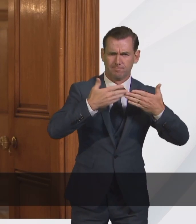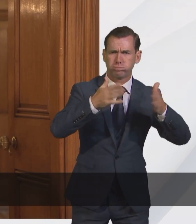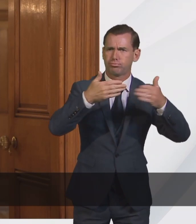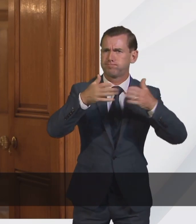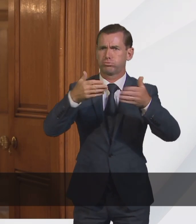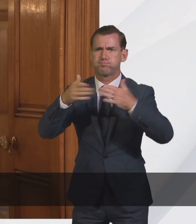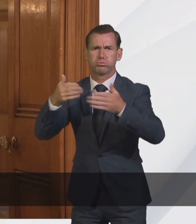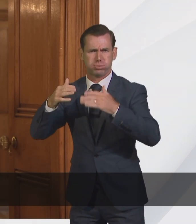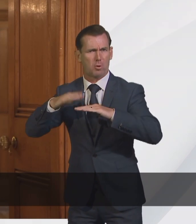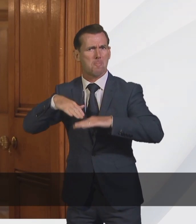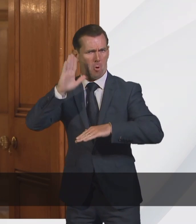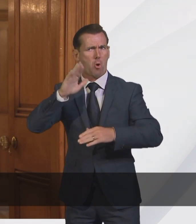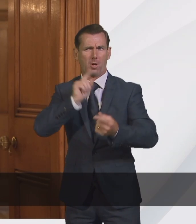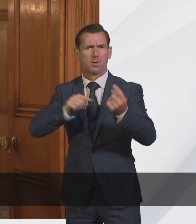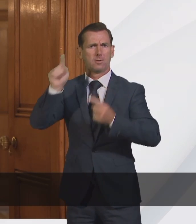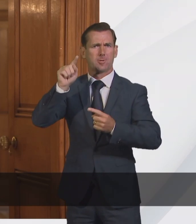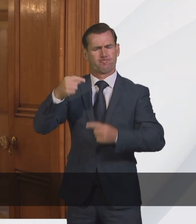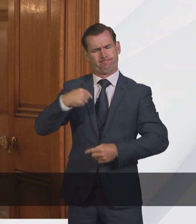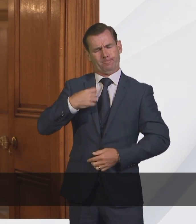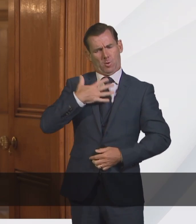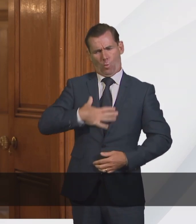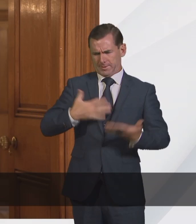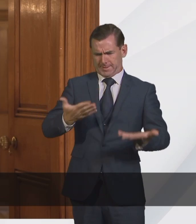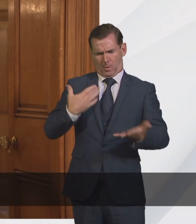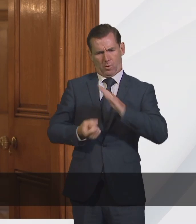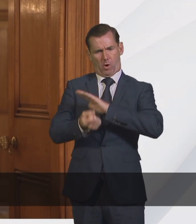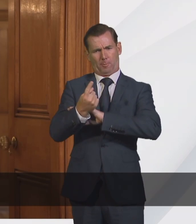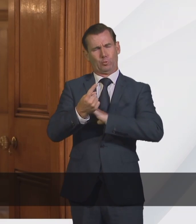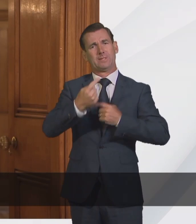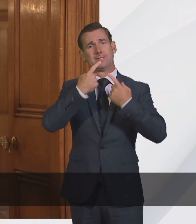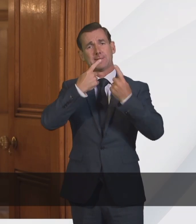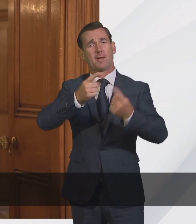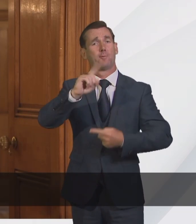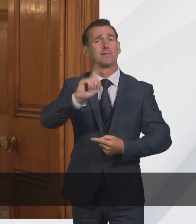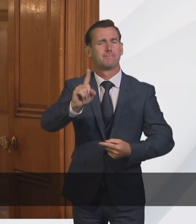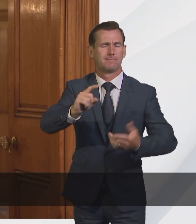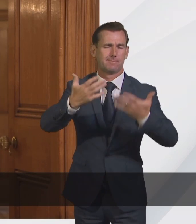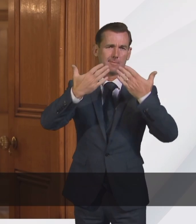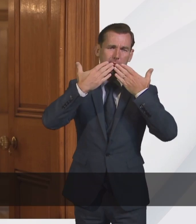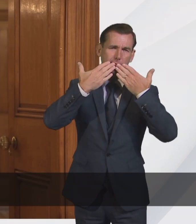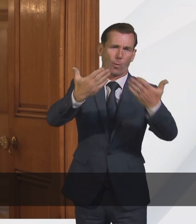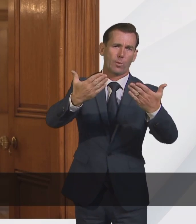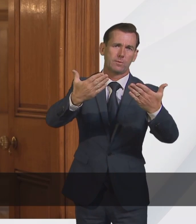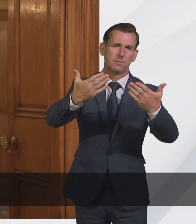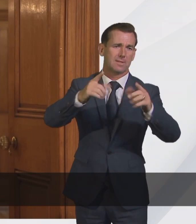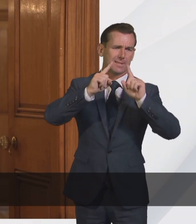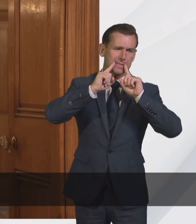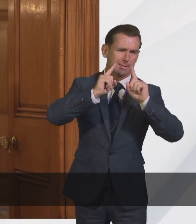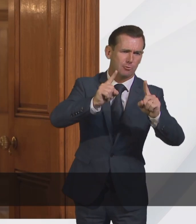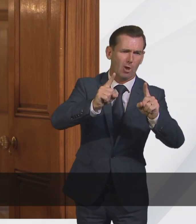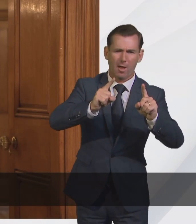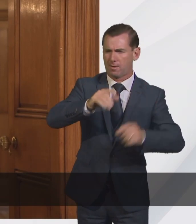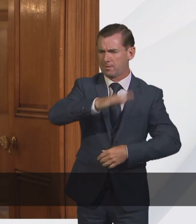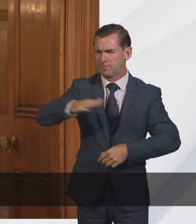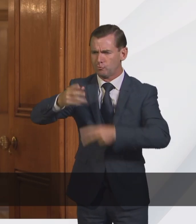and young people, I wanted to take the opportunity again to say thank you. Thank you to all the teachers, childcare